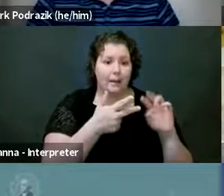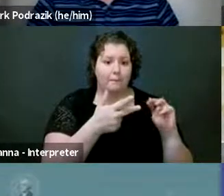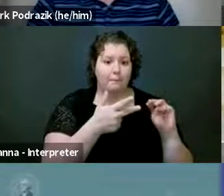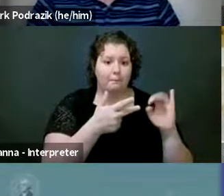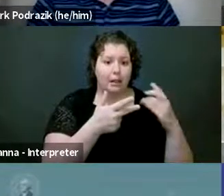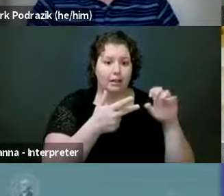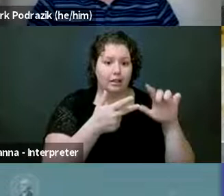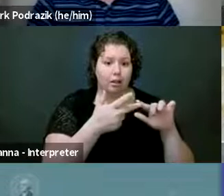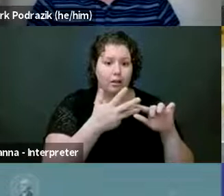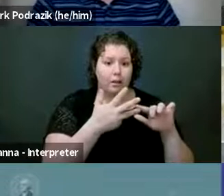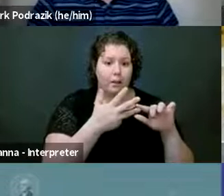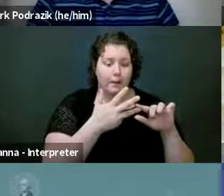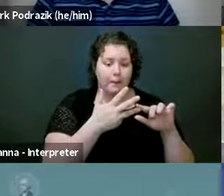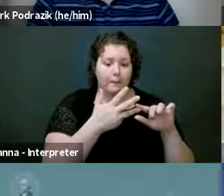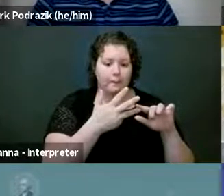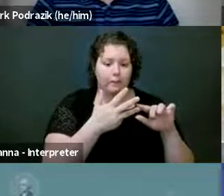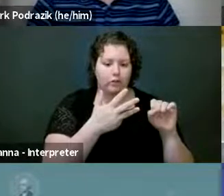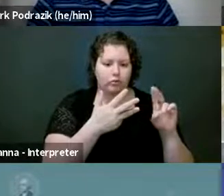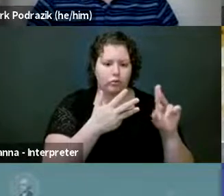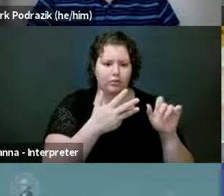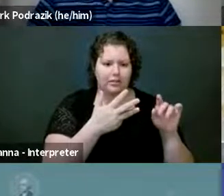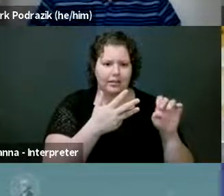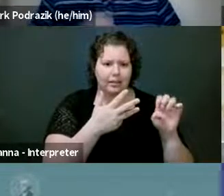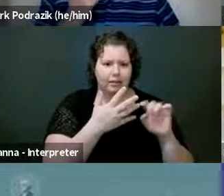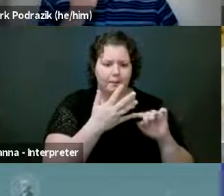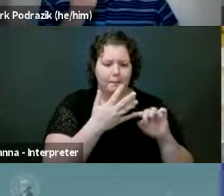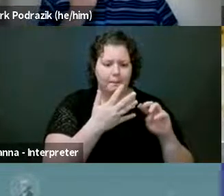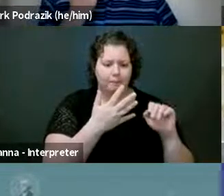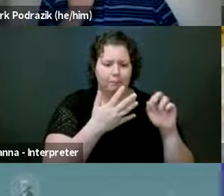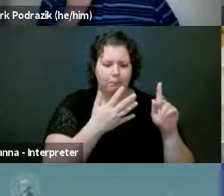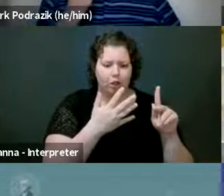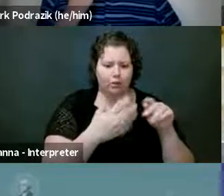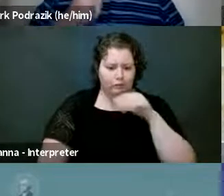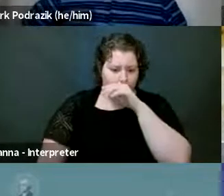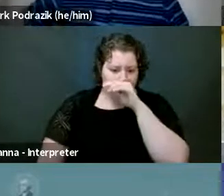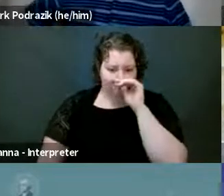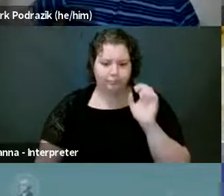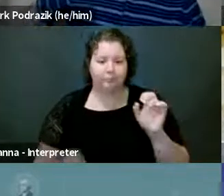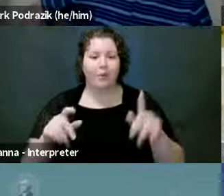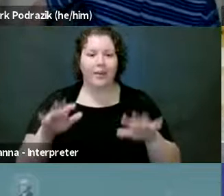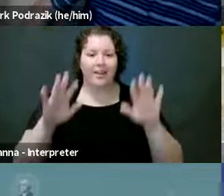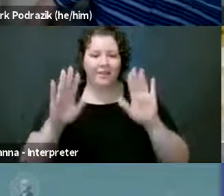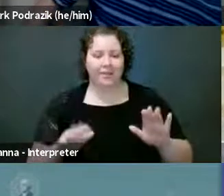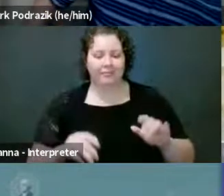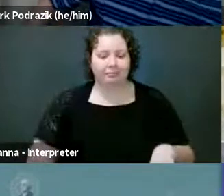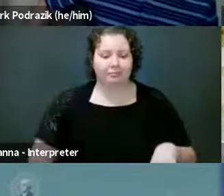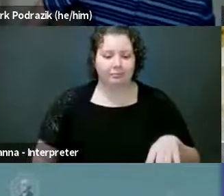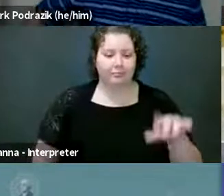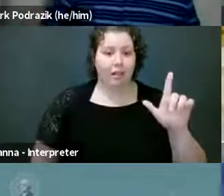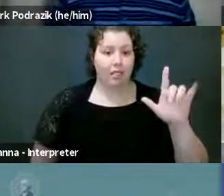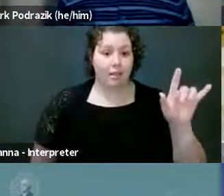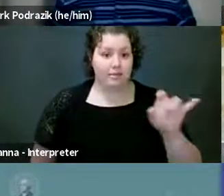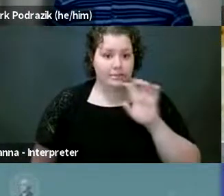up. Okay? Okay, I will do my best. I had a great group. Everybody participated and was very vocal